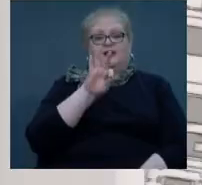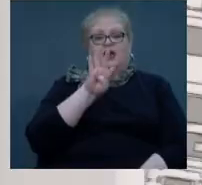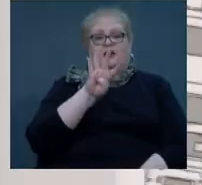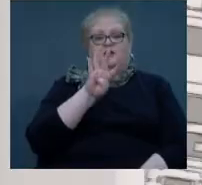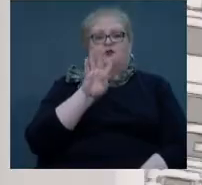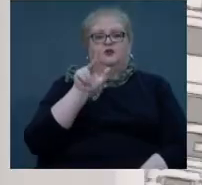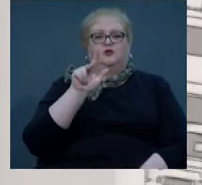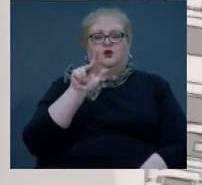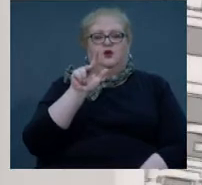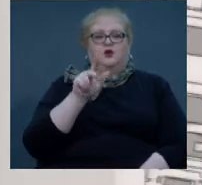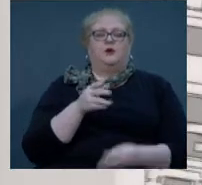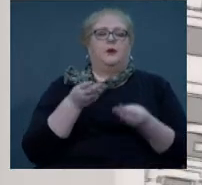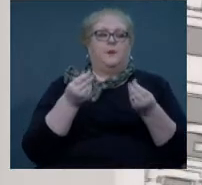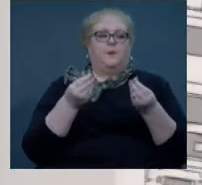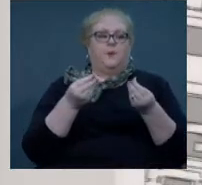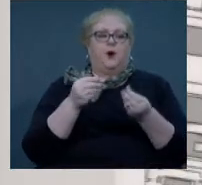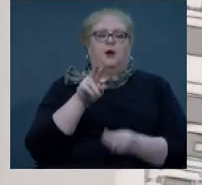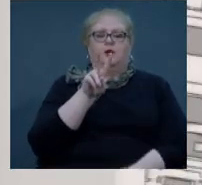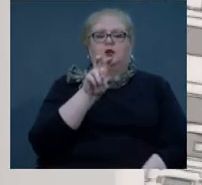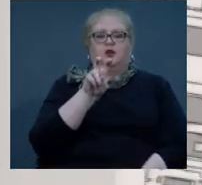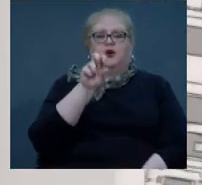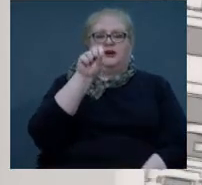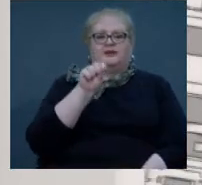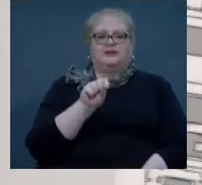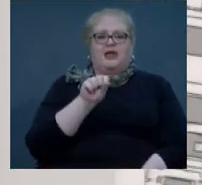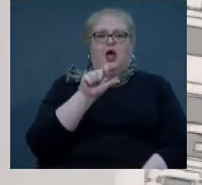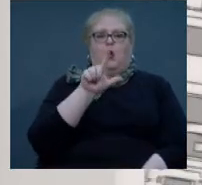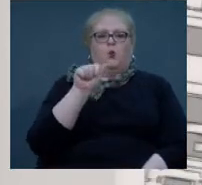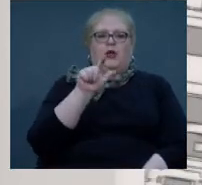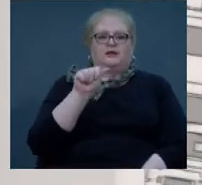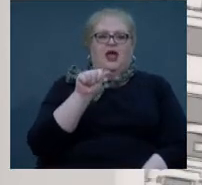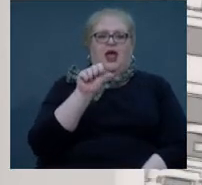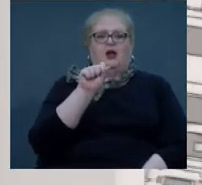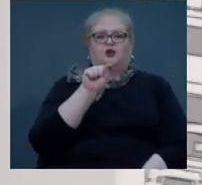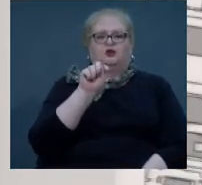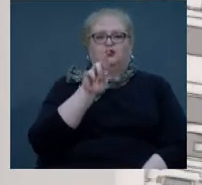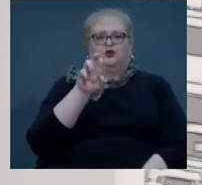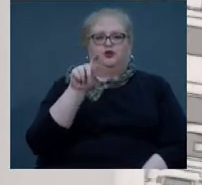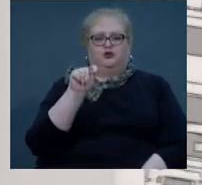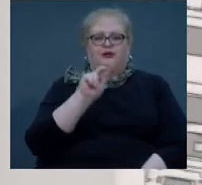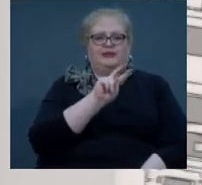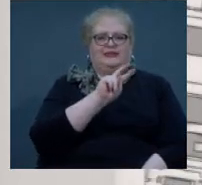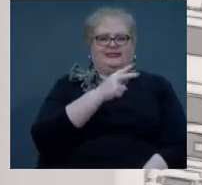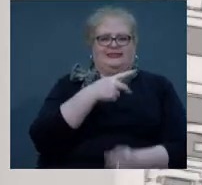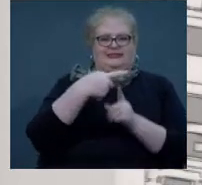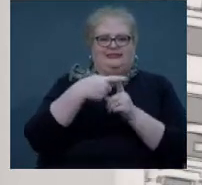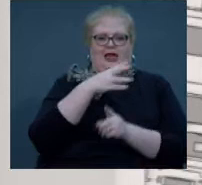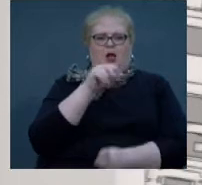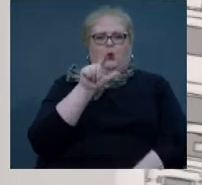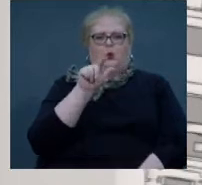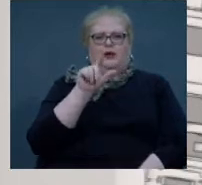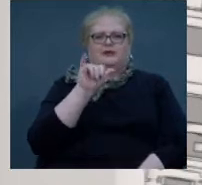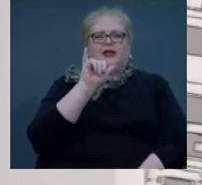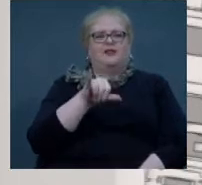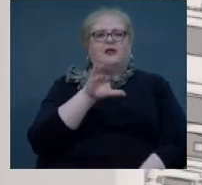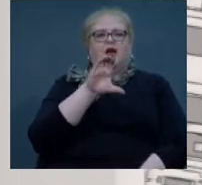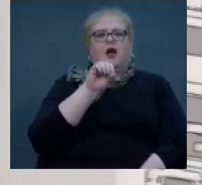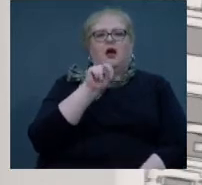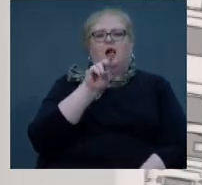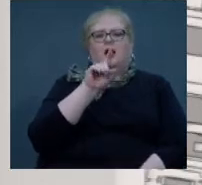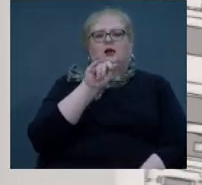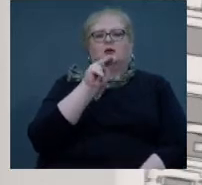Z9423, property located at 200 South Louisiana Street. This is the second in Louisiana commercial parking lot conditional use